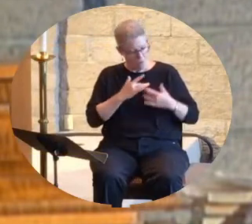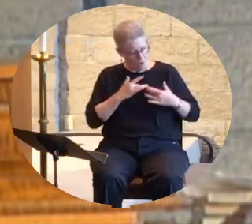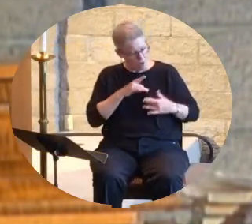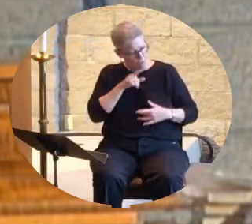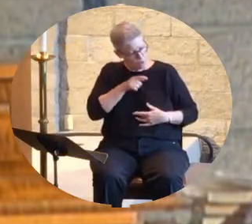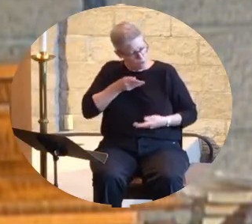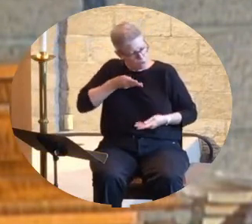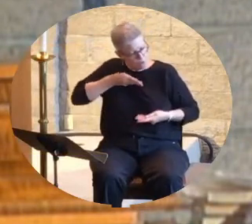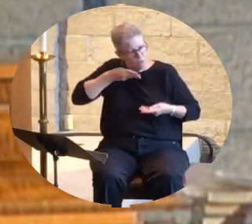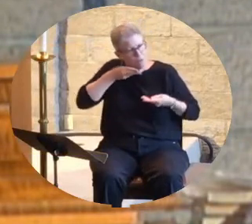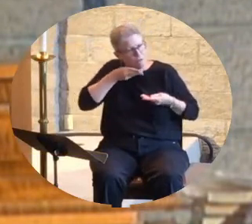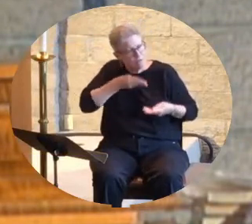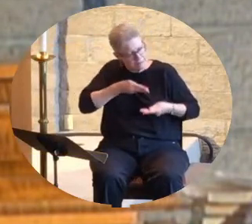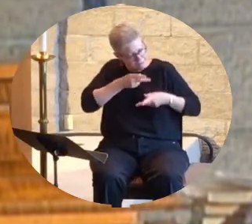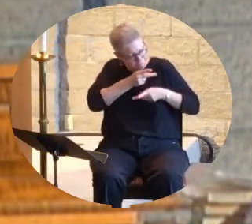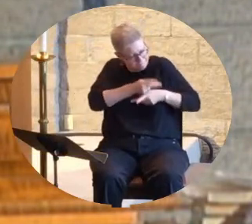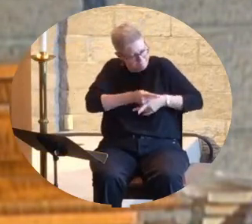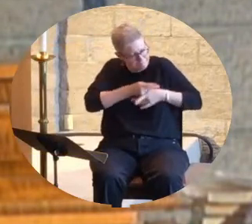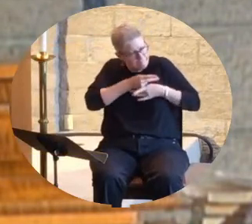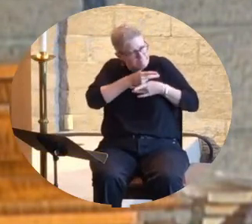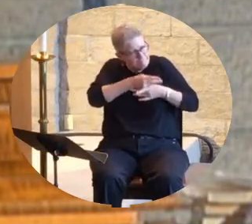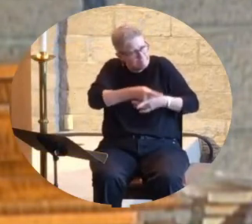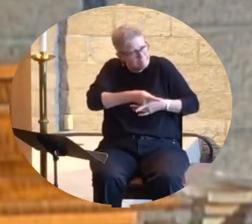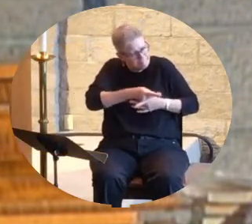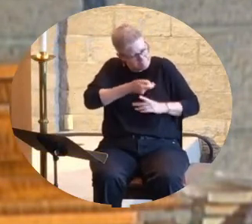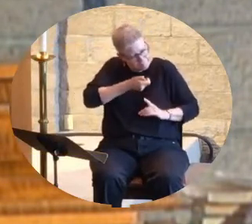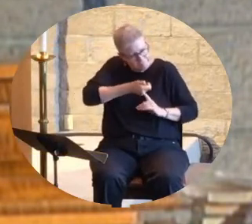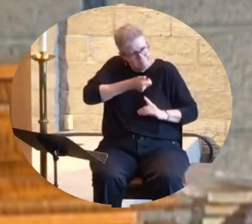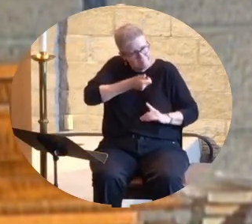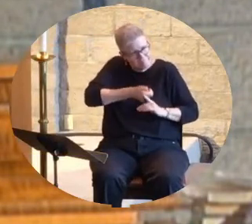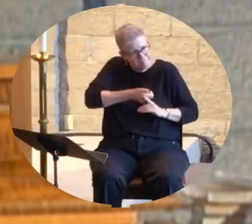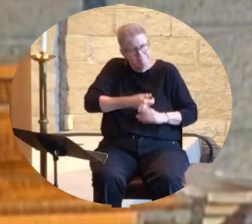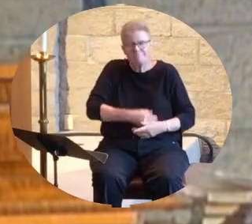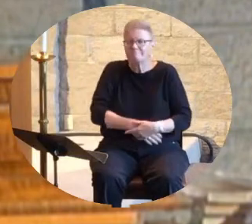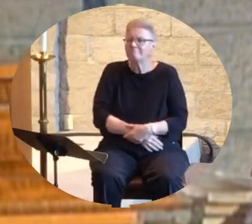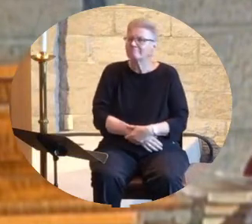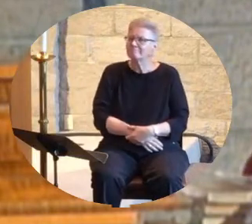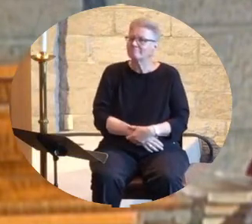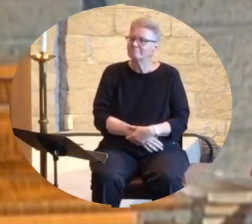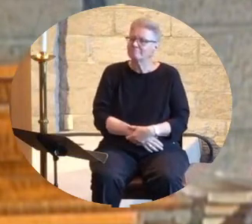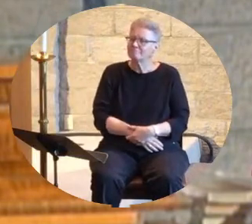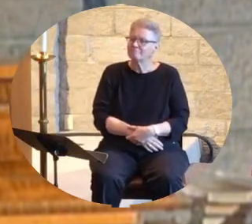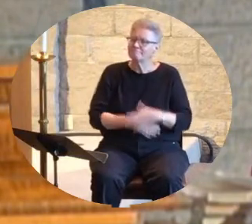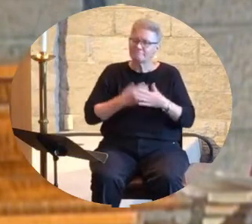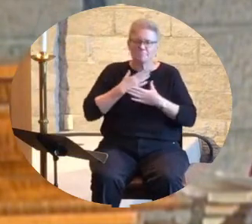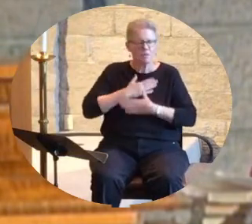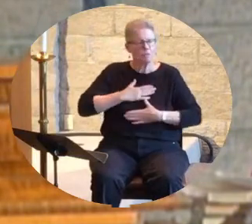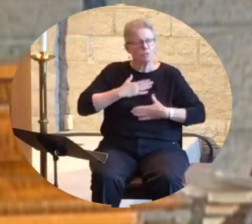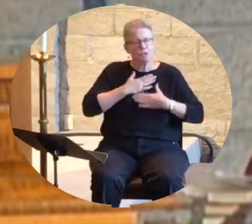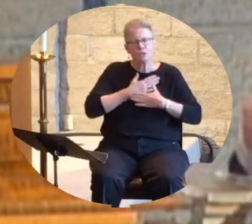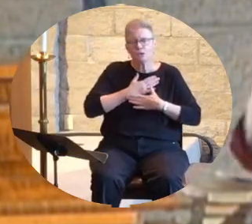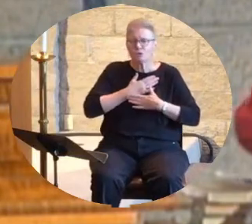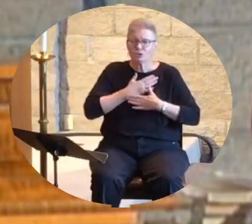and nourished by itself, the heart. Let us appreciate the